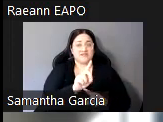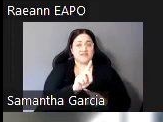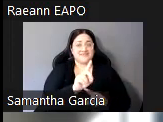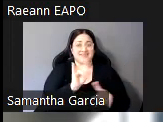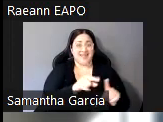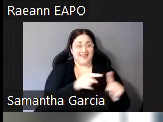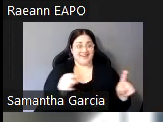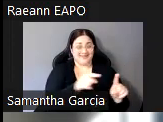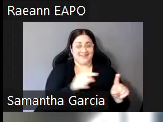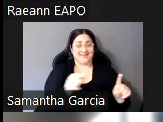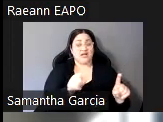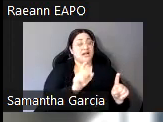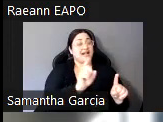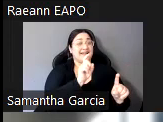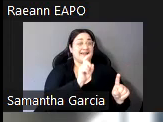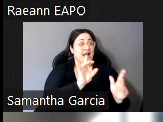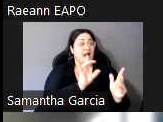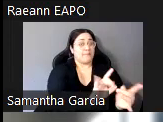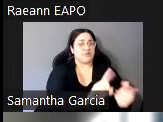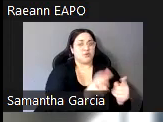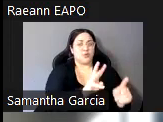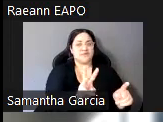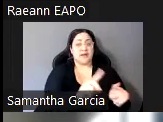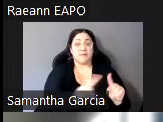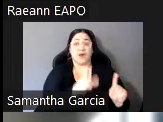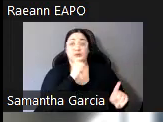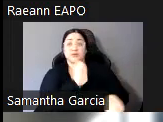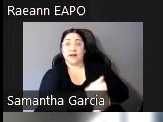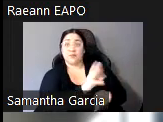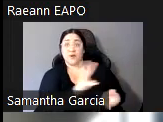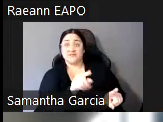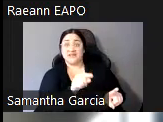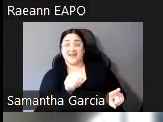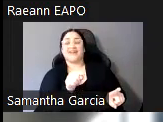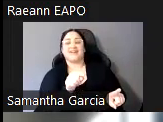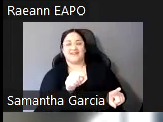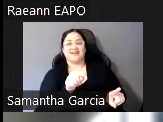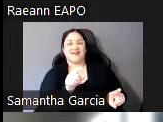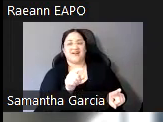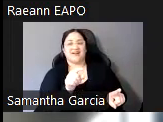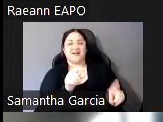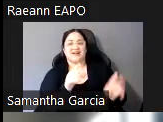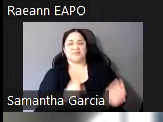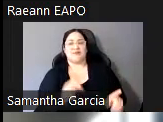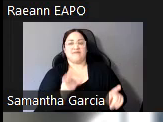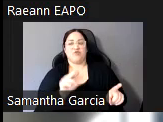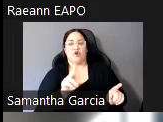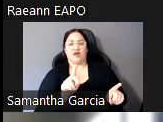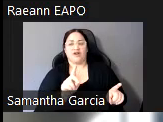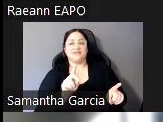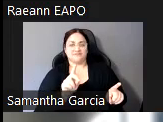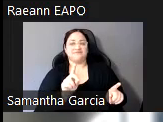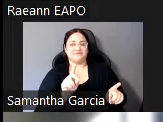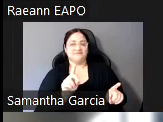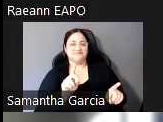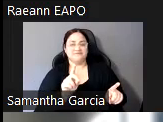these fraudsters are going to educate you on cryptocurrency, how to purchase it. They're going to suggest that you download a software. AnyDesk is one of